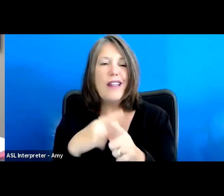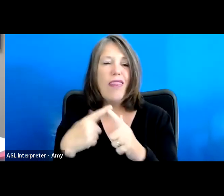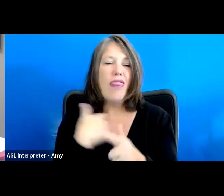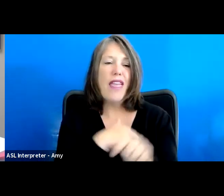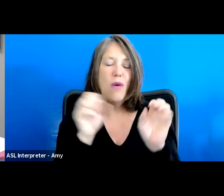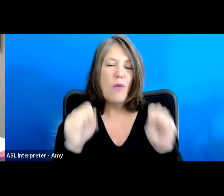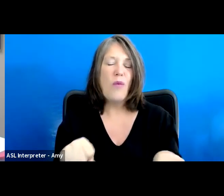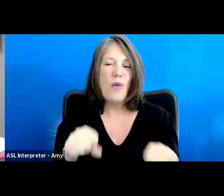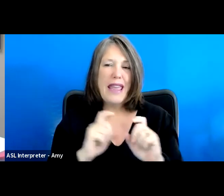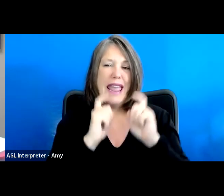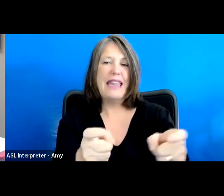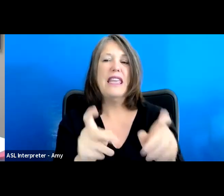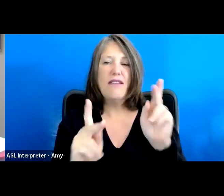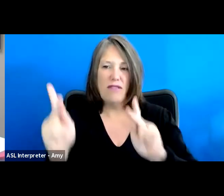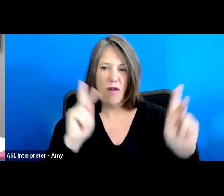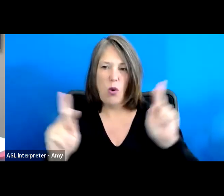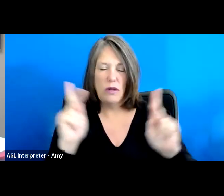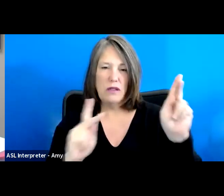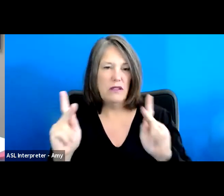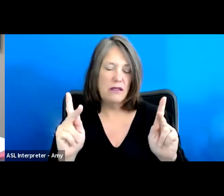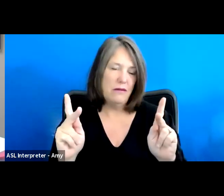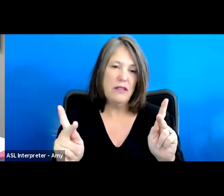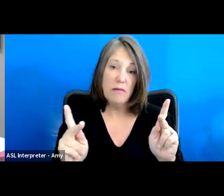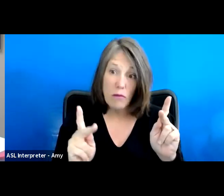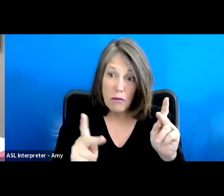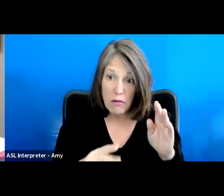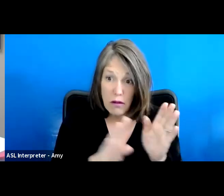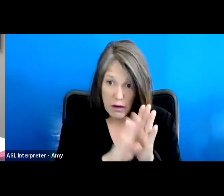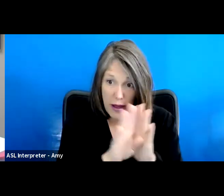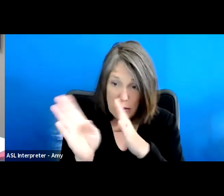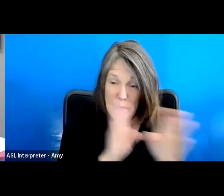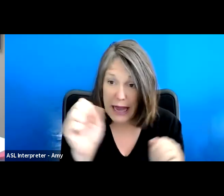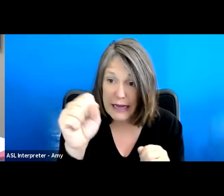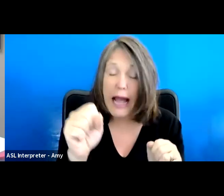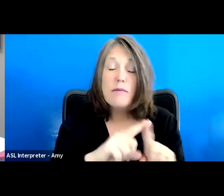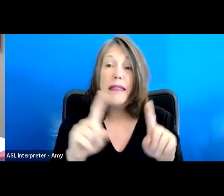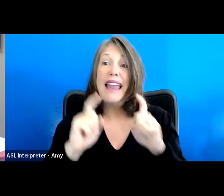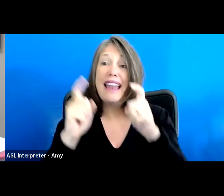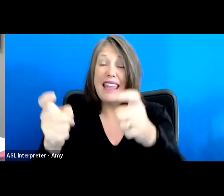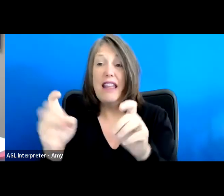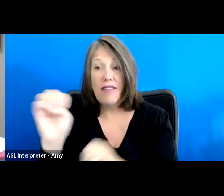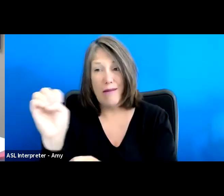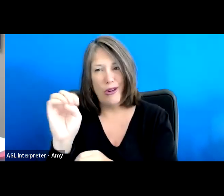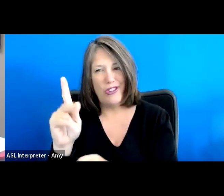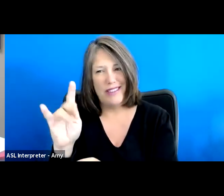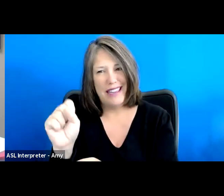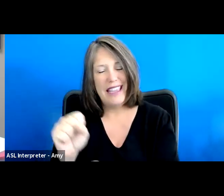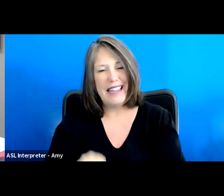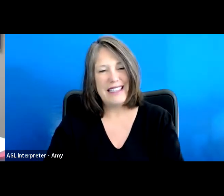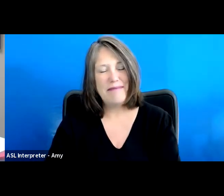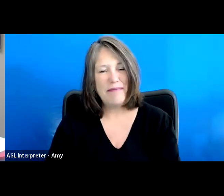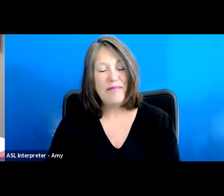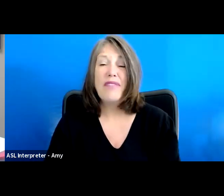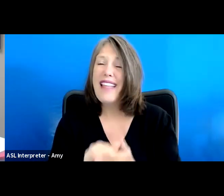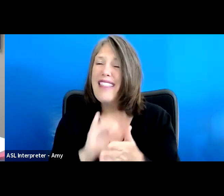able to gift folks, in addition to developing the plan, we've been able to gift them the emergency kits. And this was